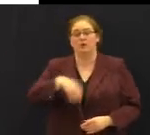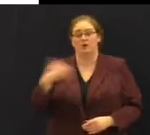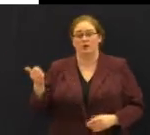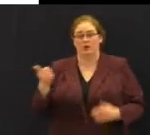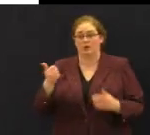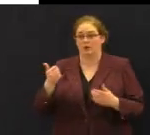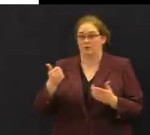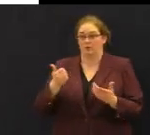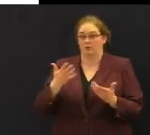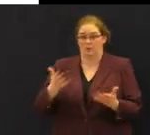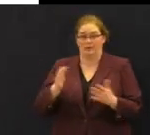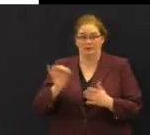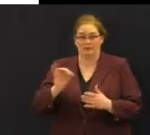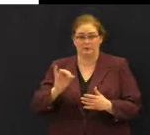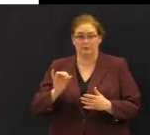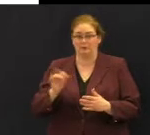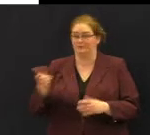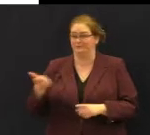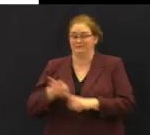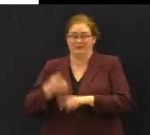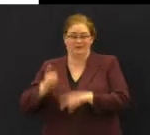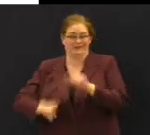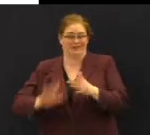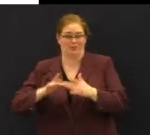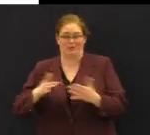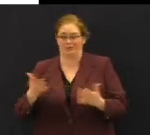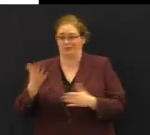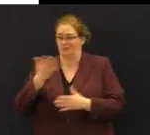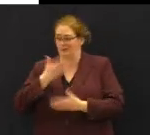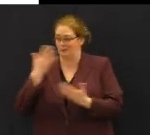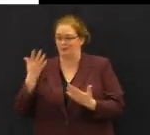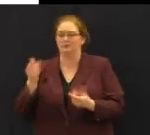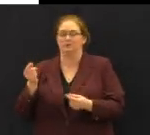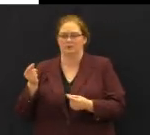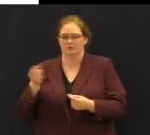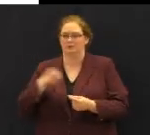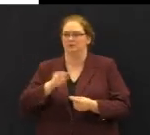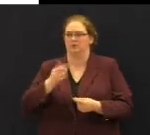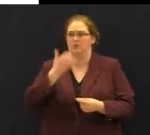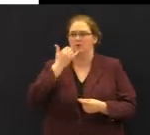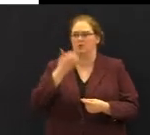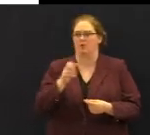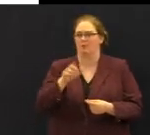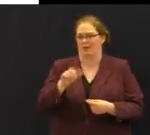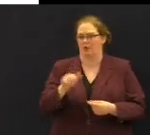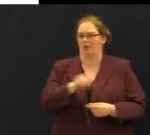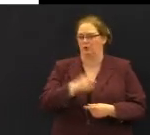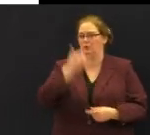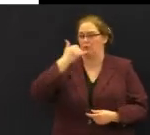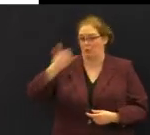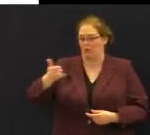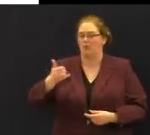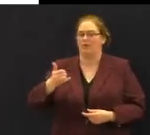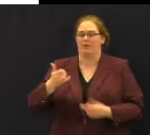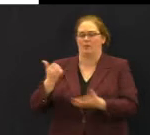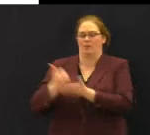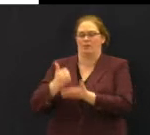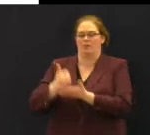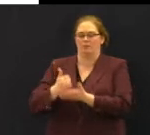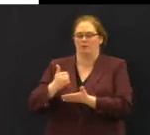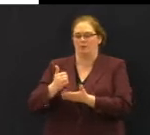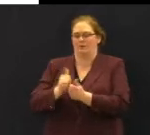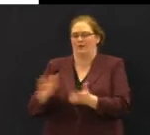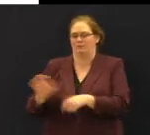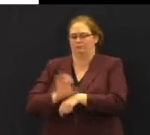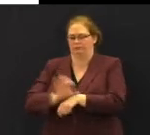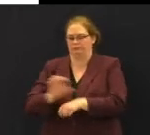for residents and landlords who can't access the online platform. And for that, you would want to call the BARA helpline at 888-50-BUCKS. And